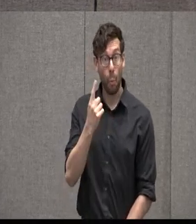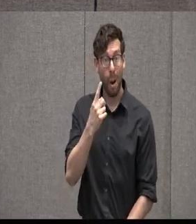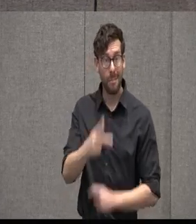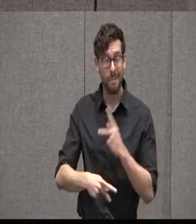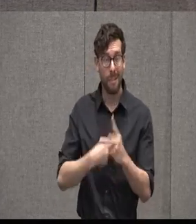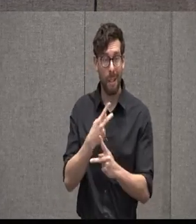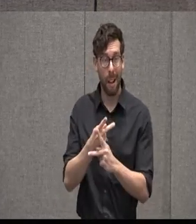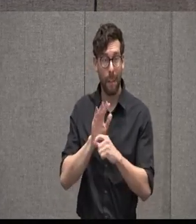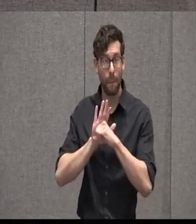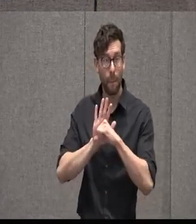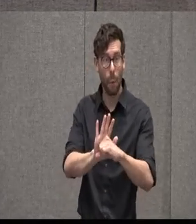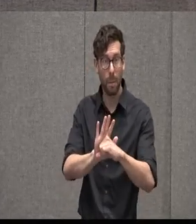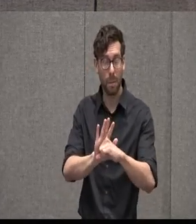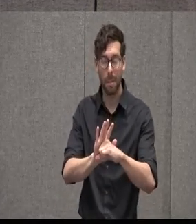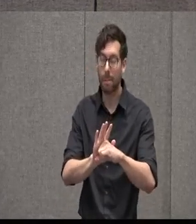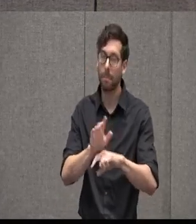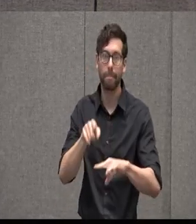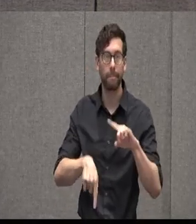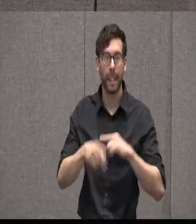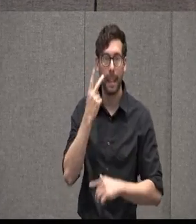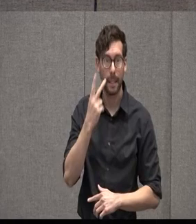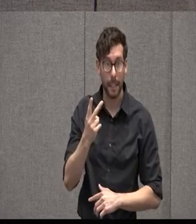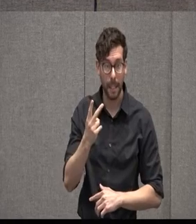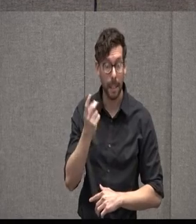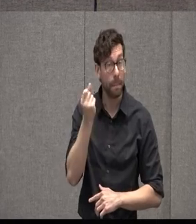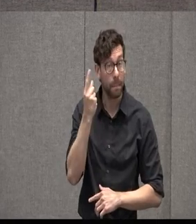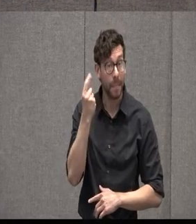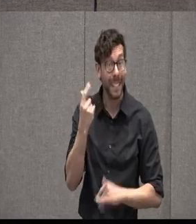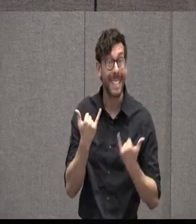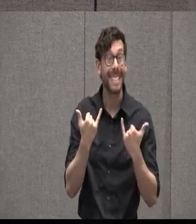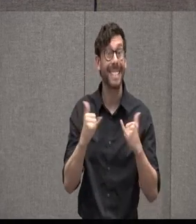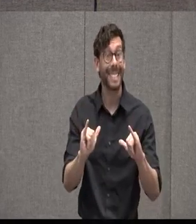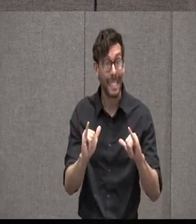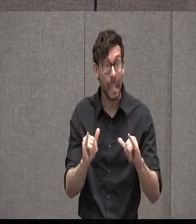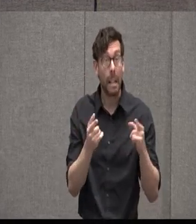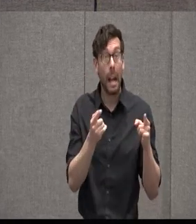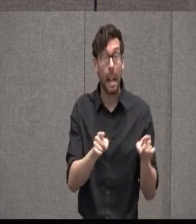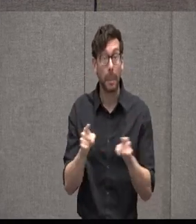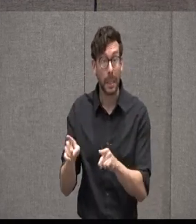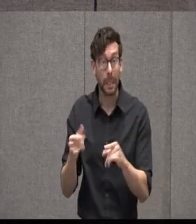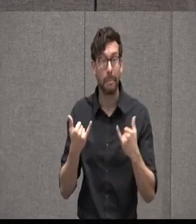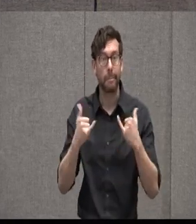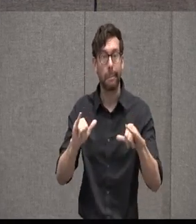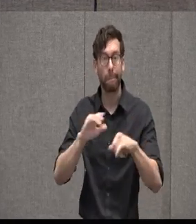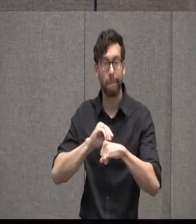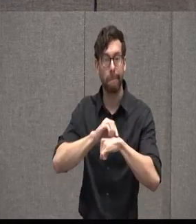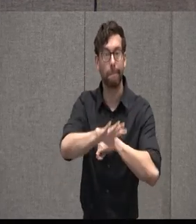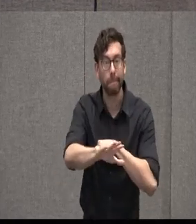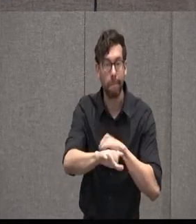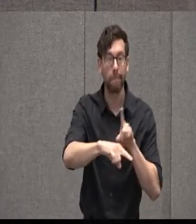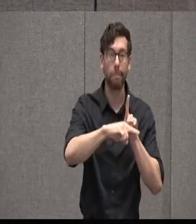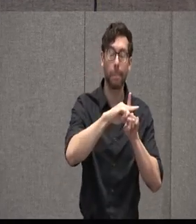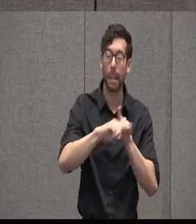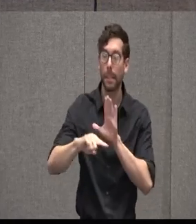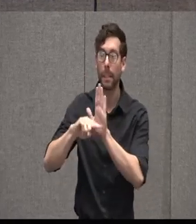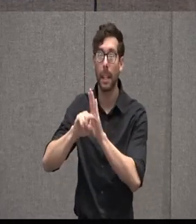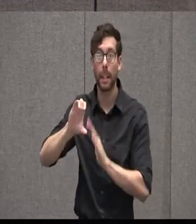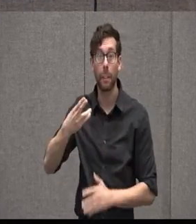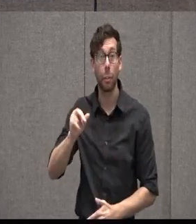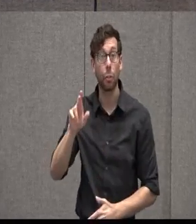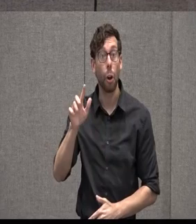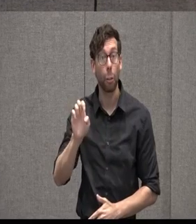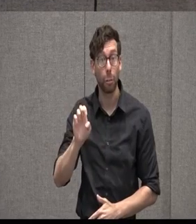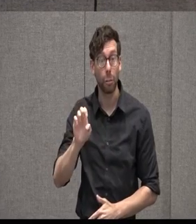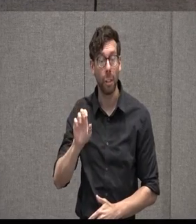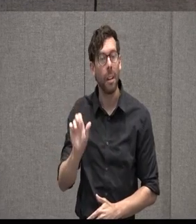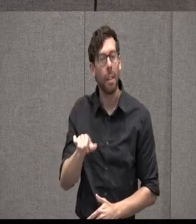don't necessarily see, but that is happening with a positive and a negative charge. The other is magnets.